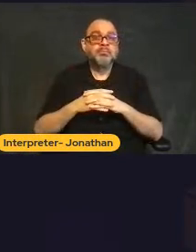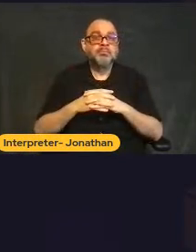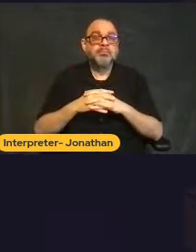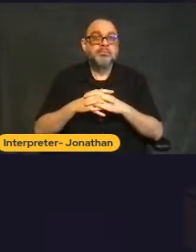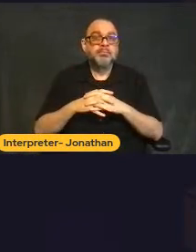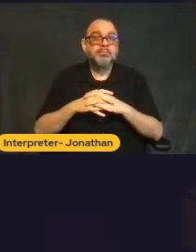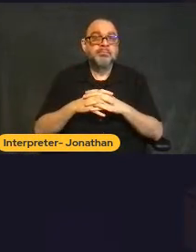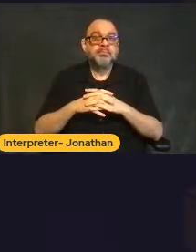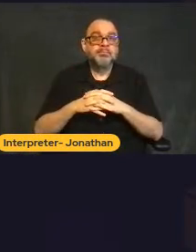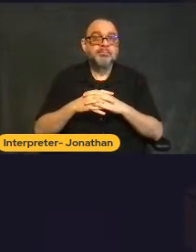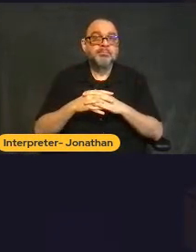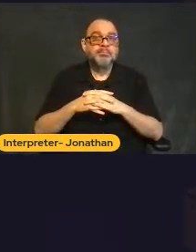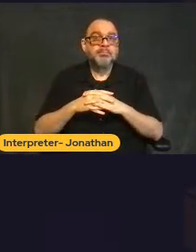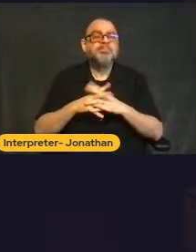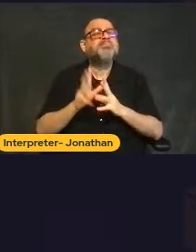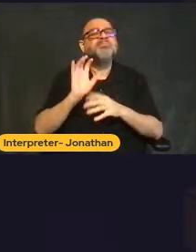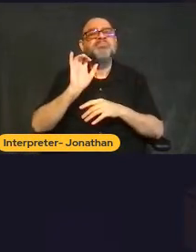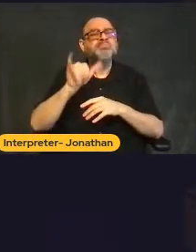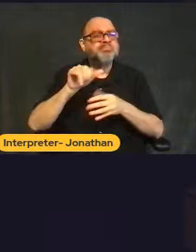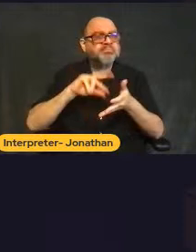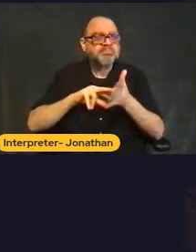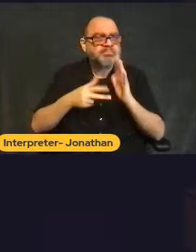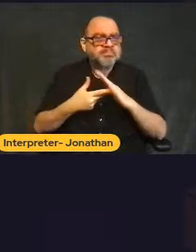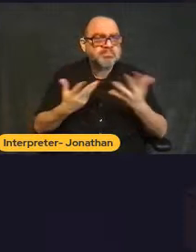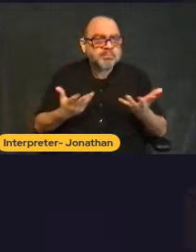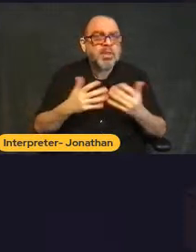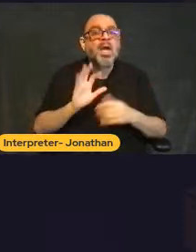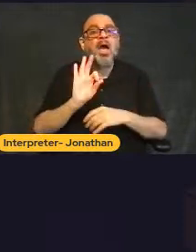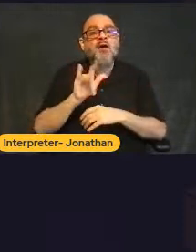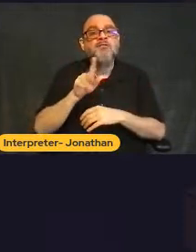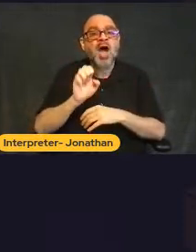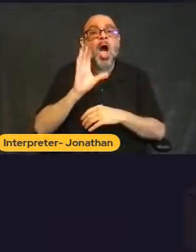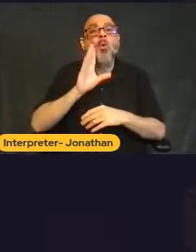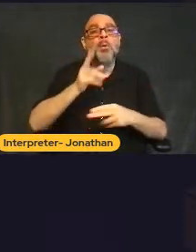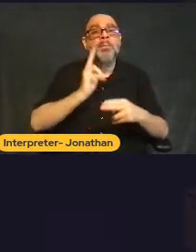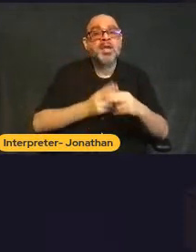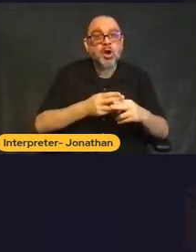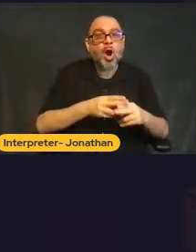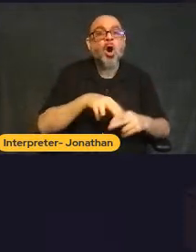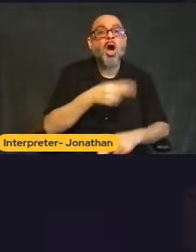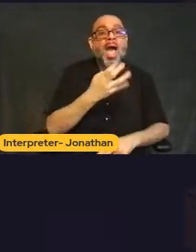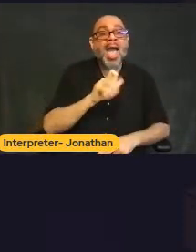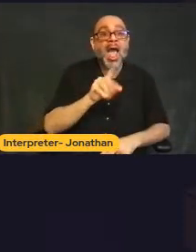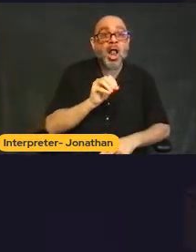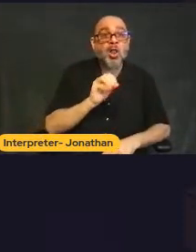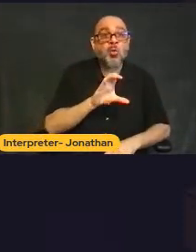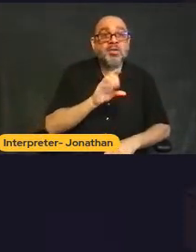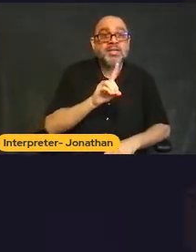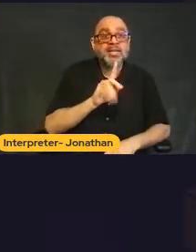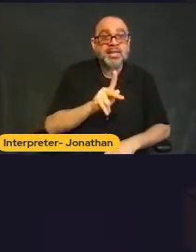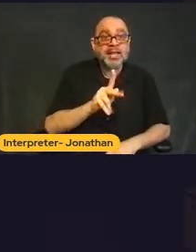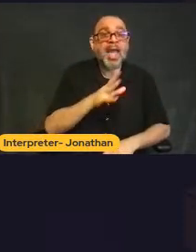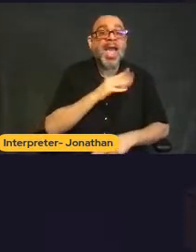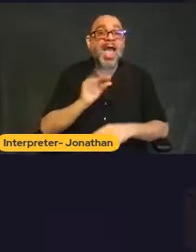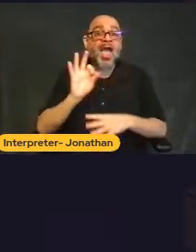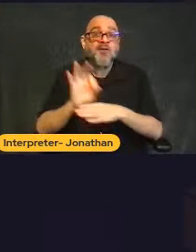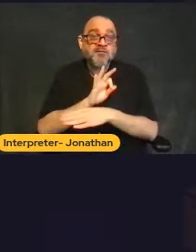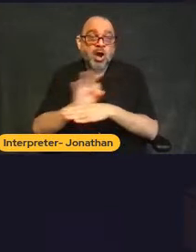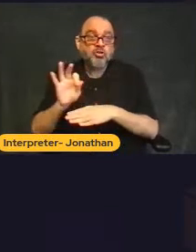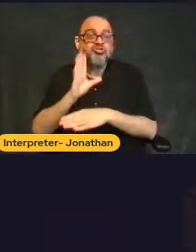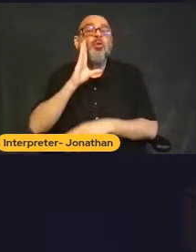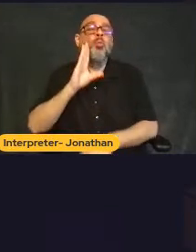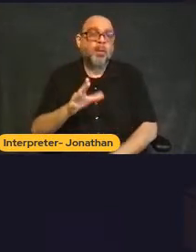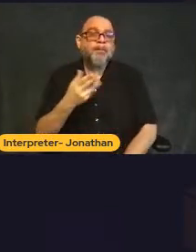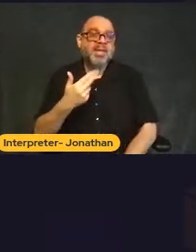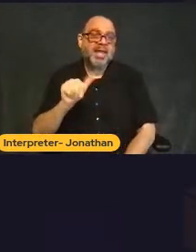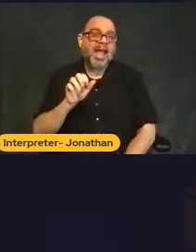CDK.handler, which means that the file will be called CDK, hello CDK, and the function will be a handler function.